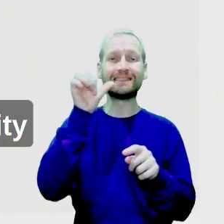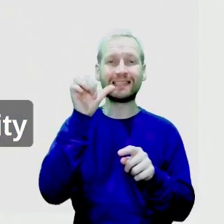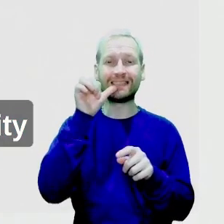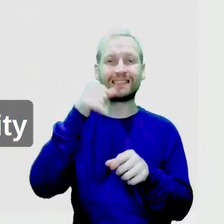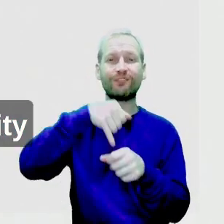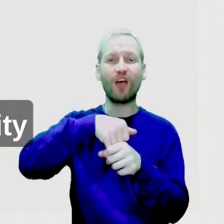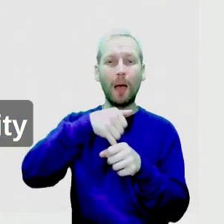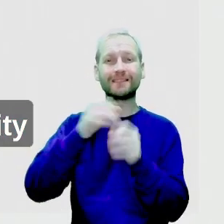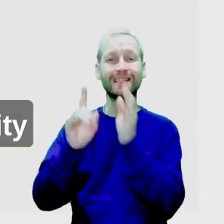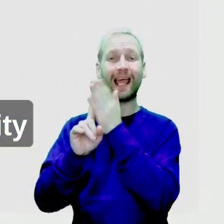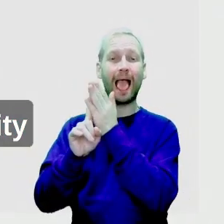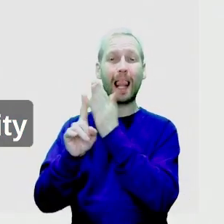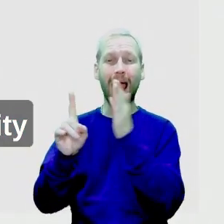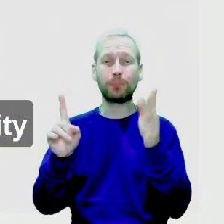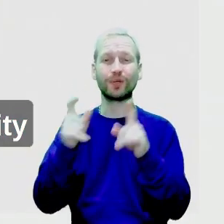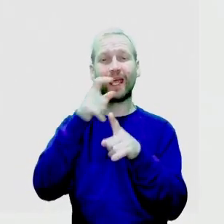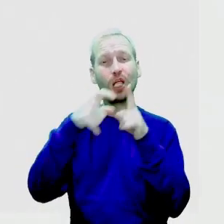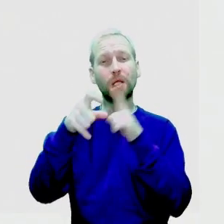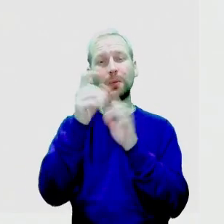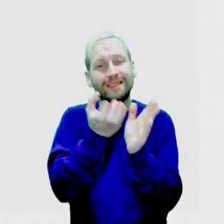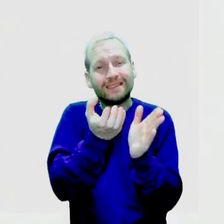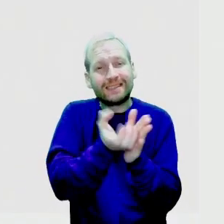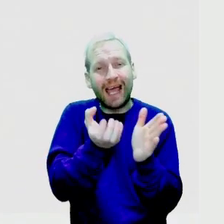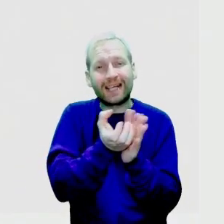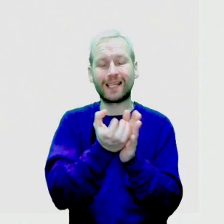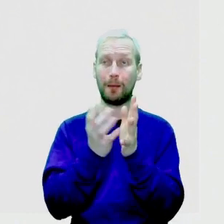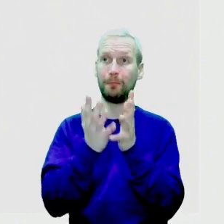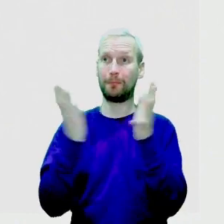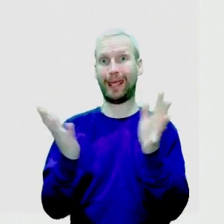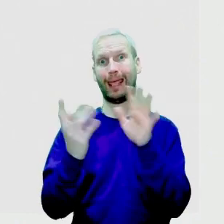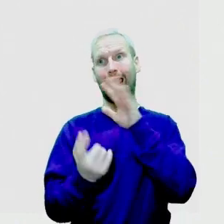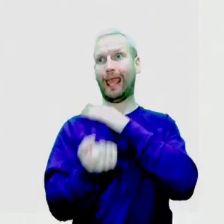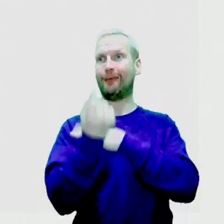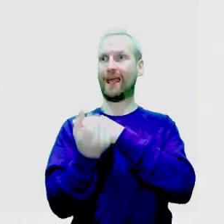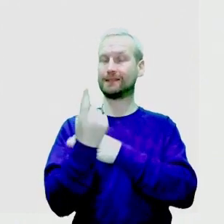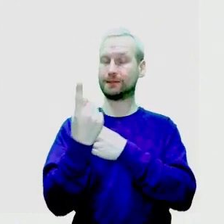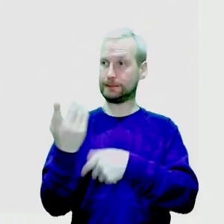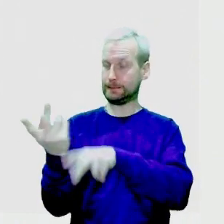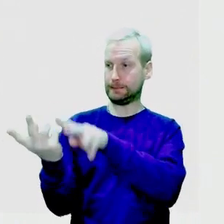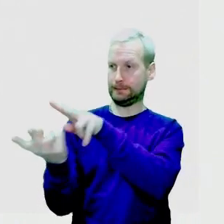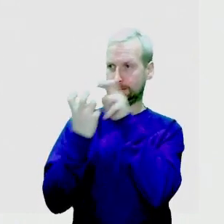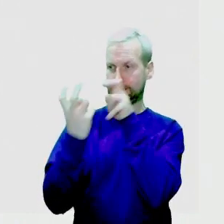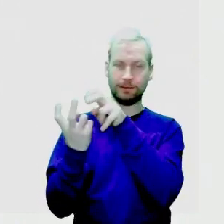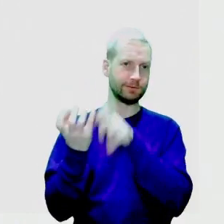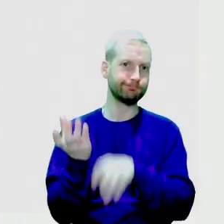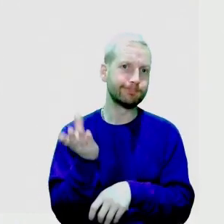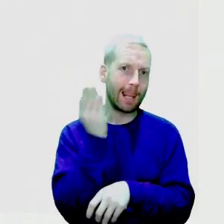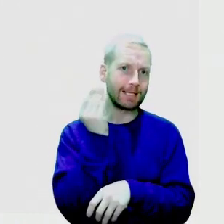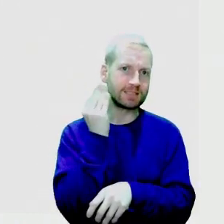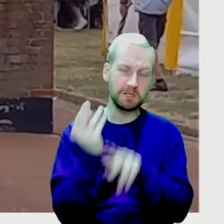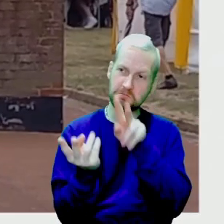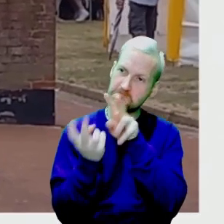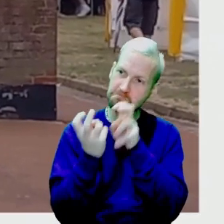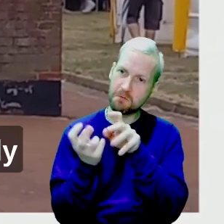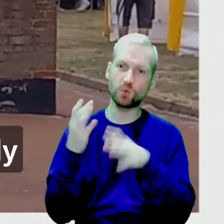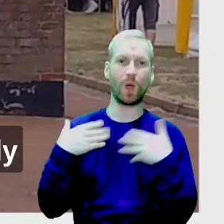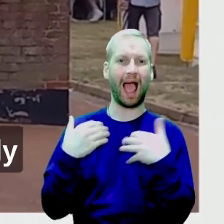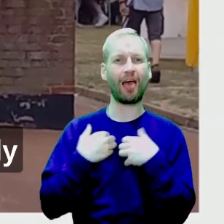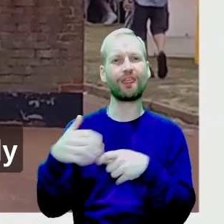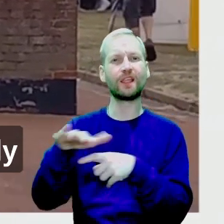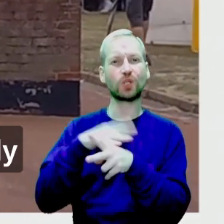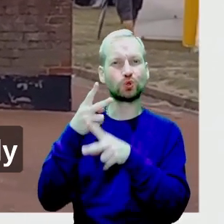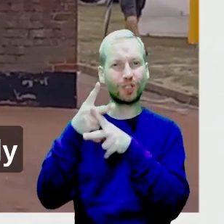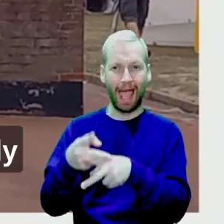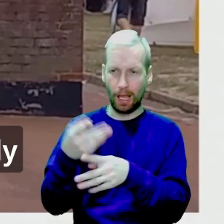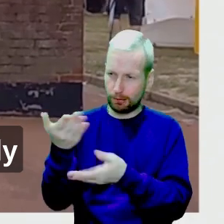pharmacies, libraries, community centres and major events to hear about people's experiences of health and social care. Talking